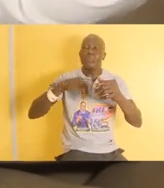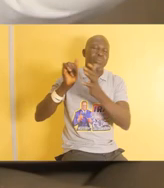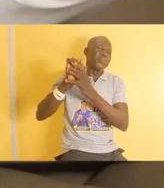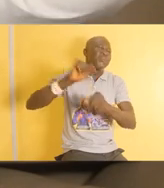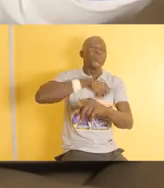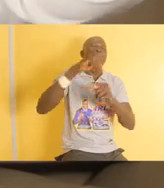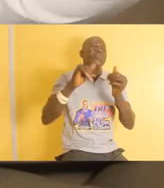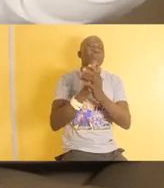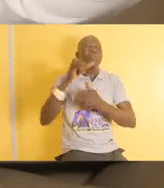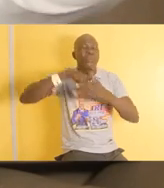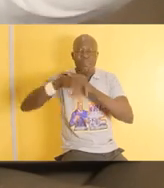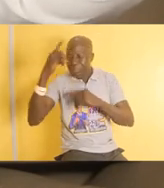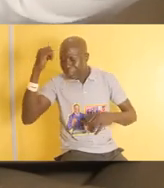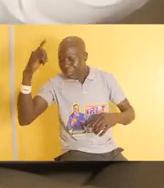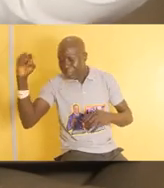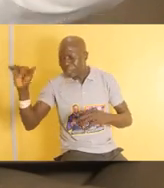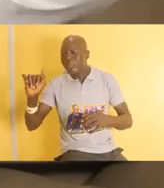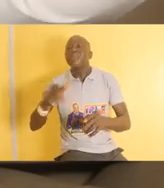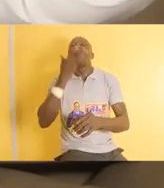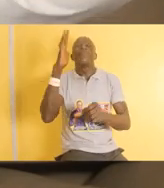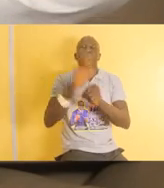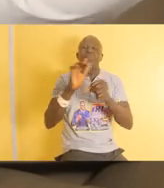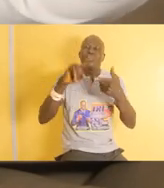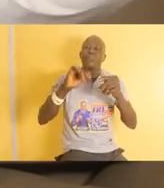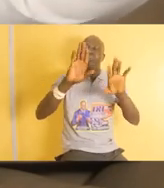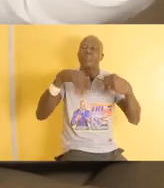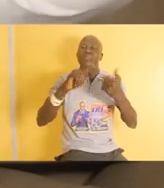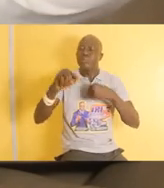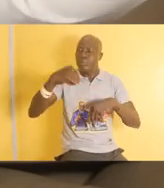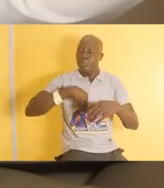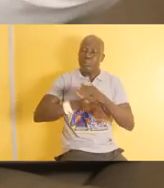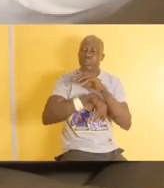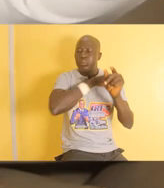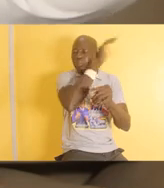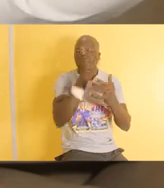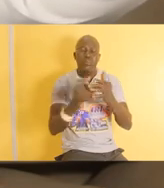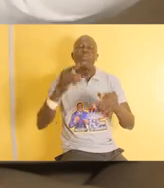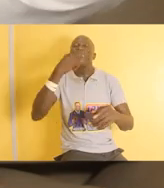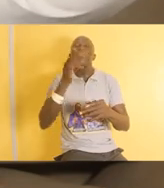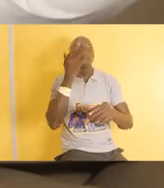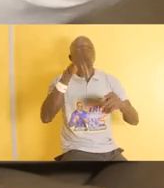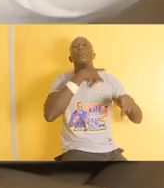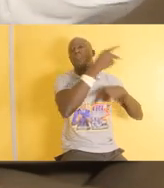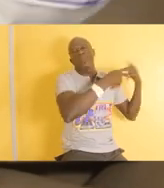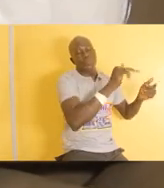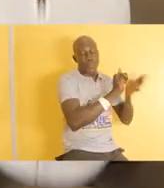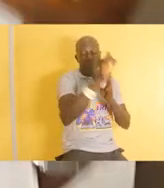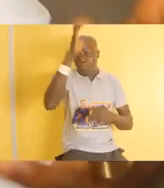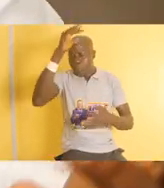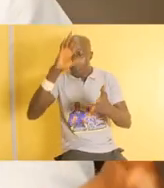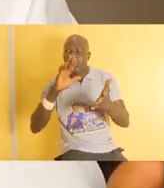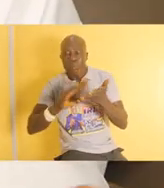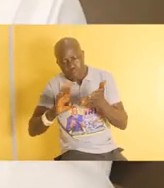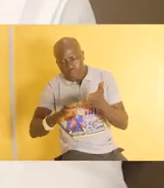fome, Roju alame, Ilerito se fome, Laka moe matere,